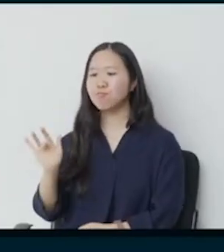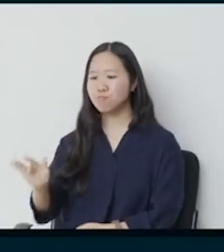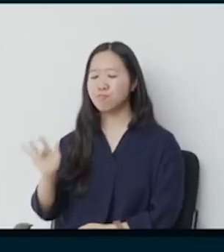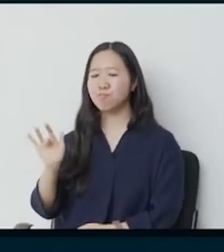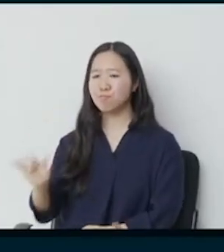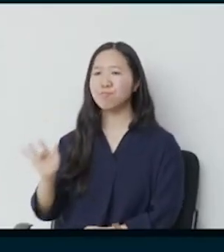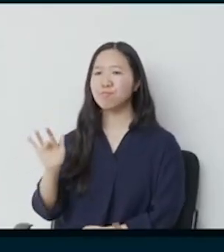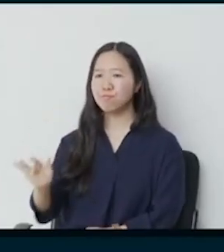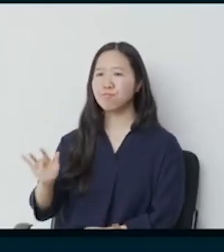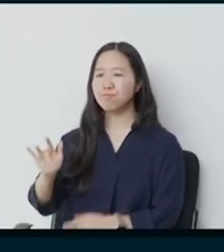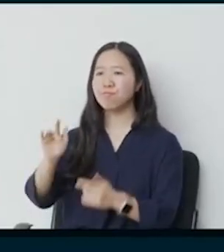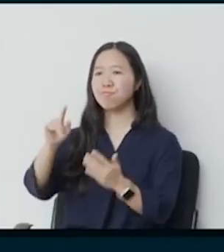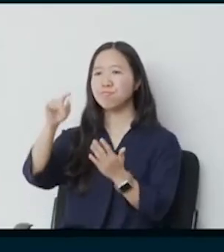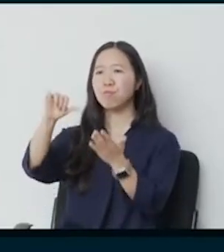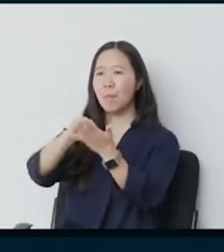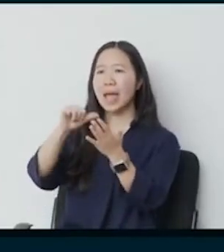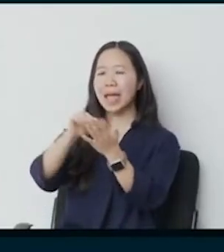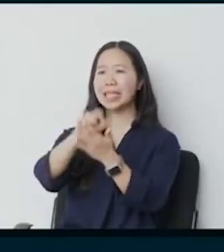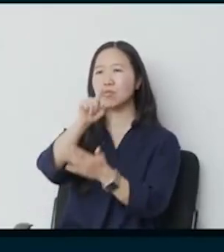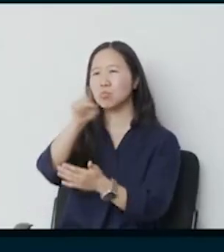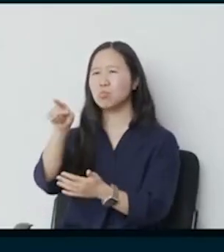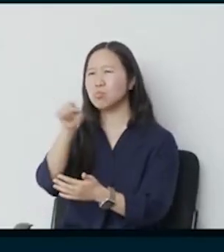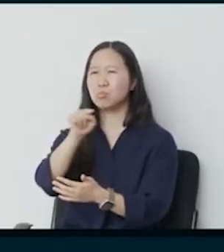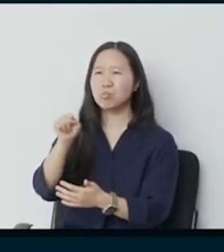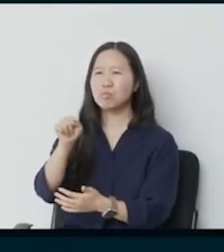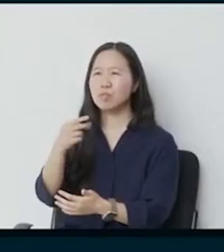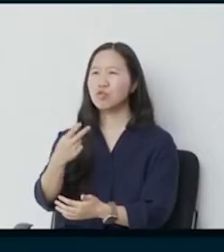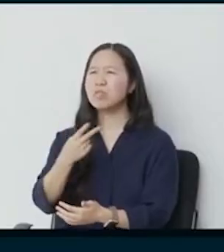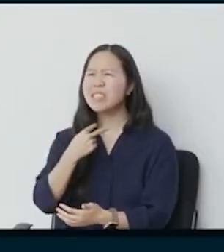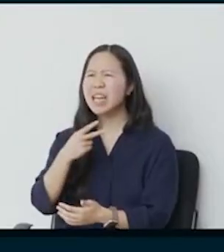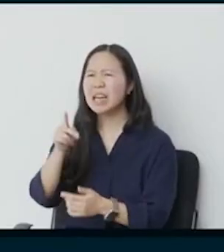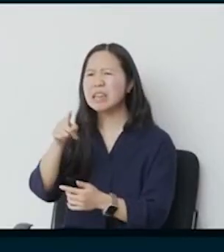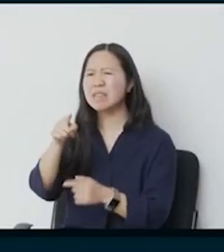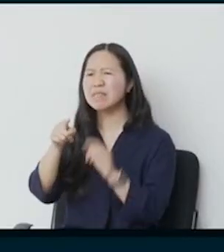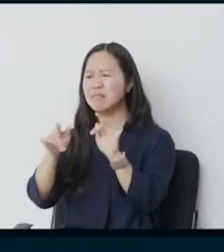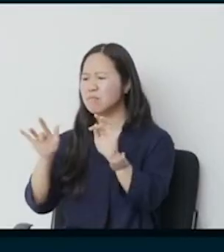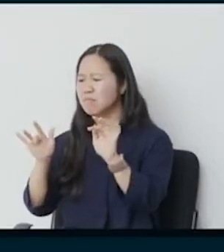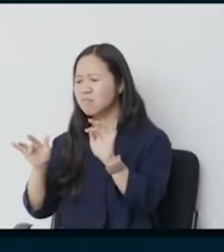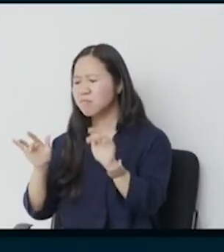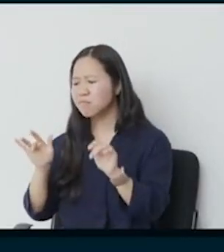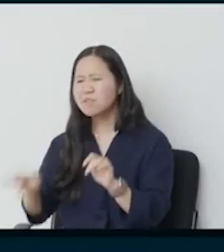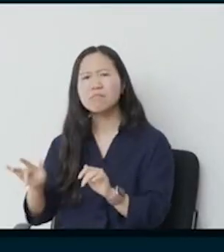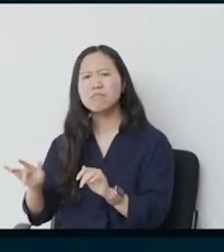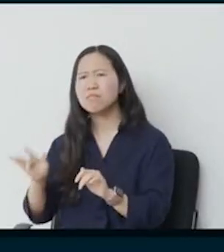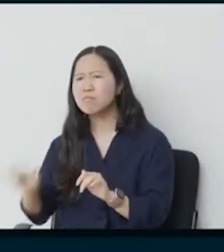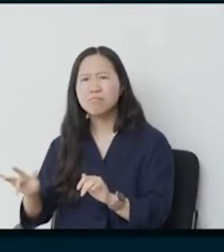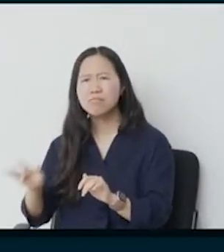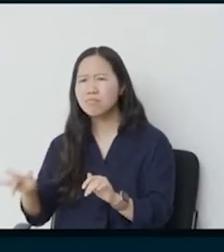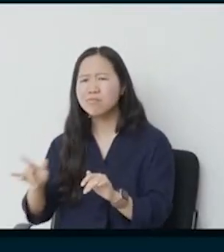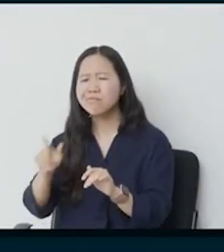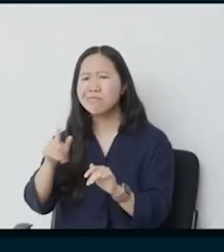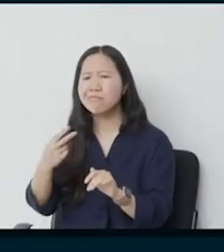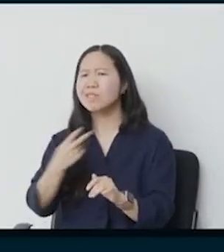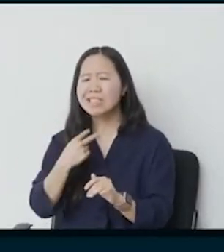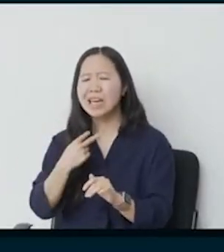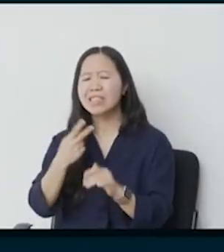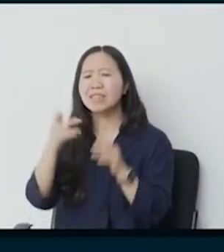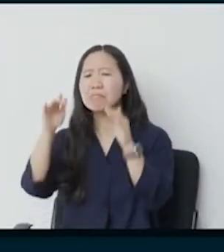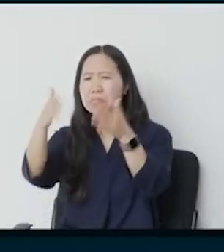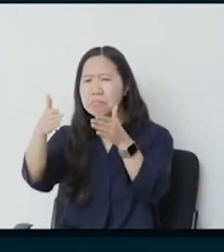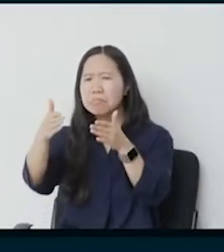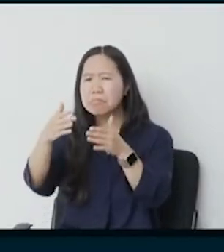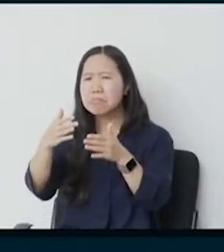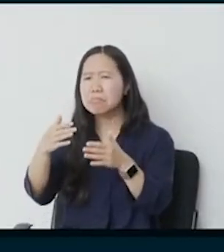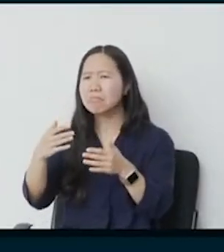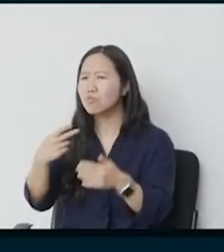of stuck in a certain part of the page and you can't tab past it, or it's just you're trapped. Your focus is trapped. And as